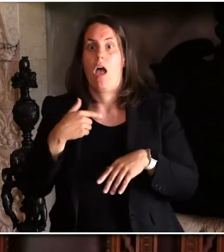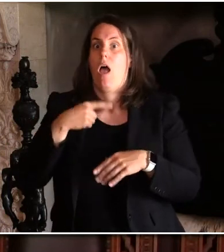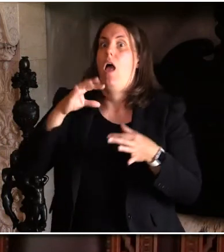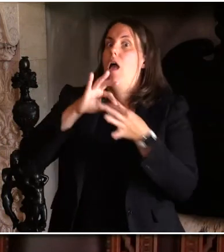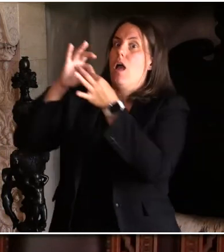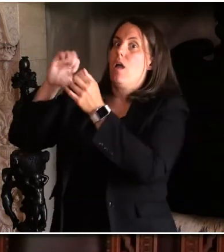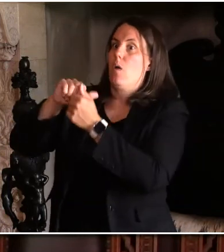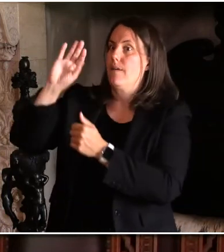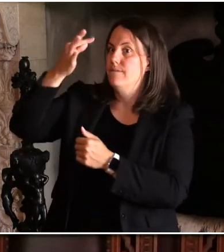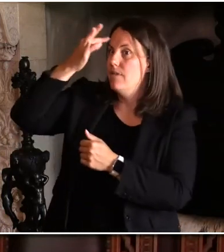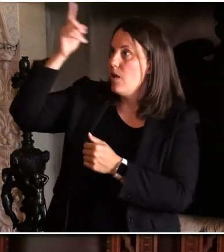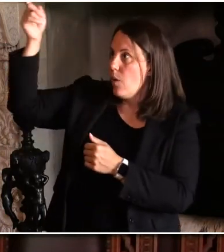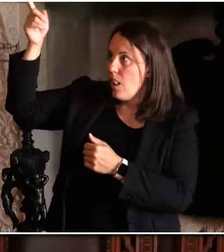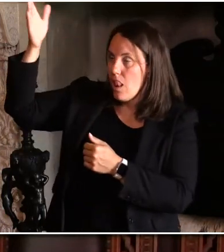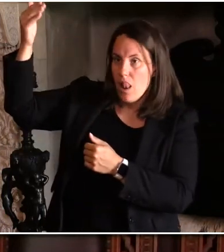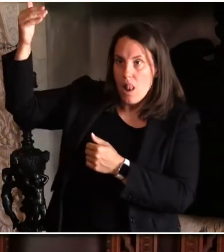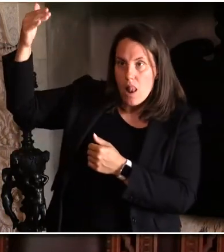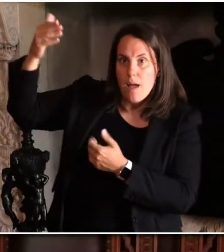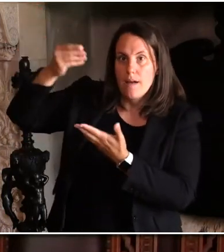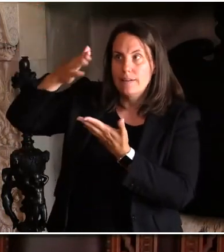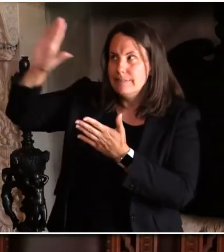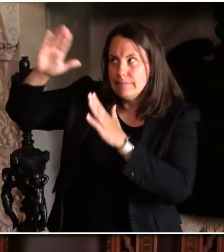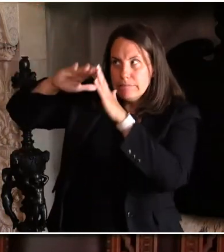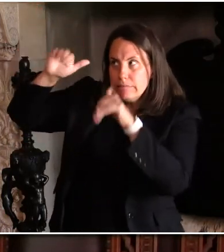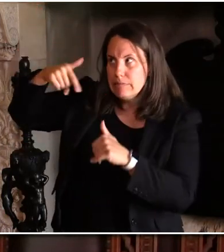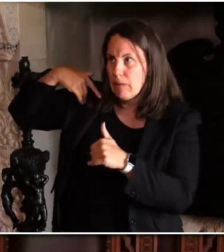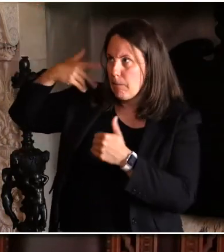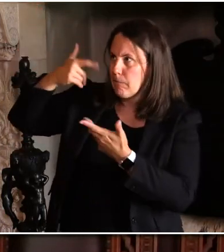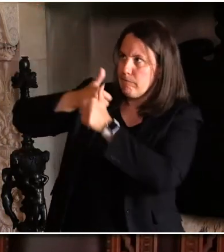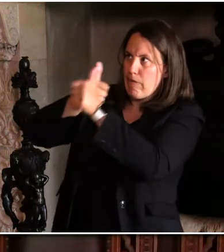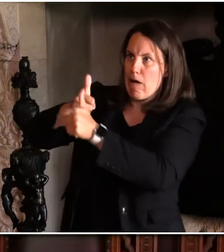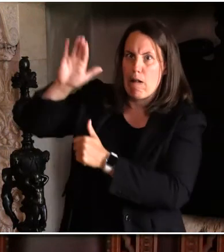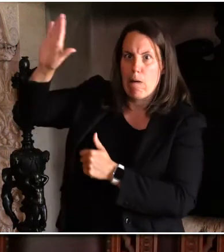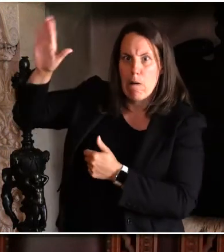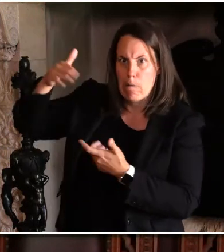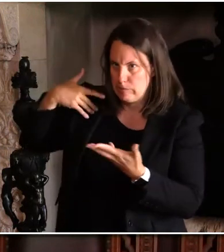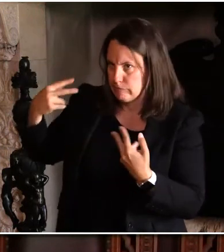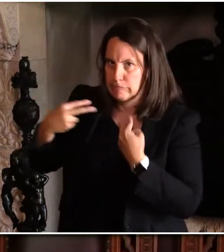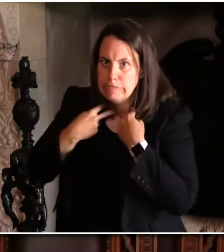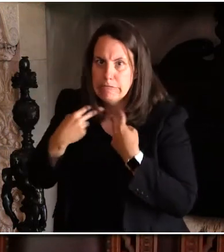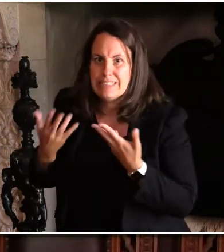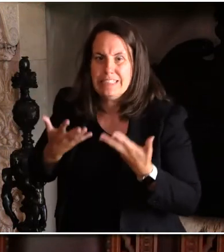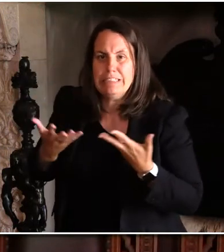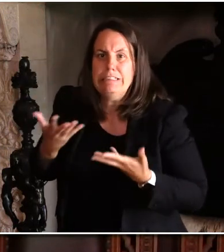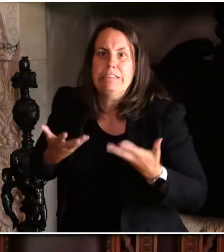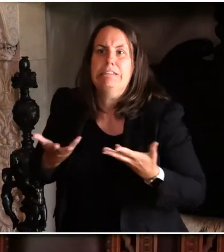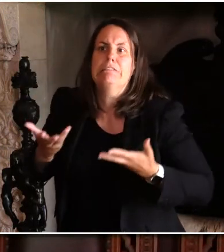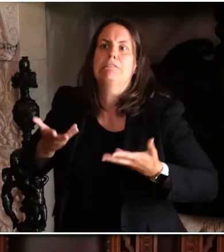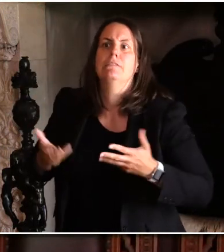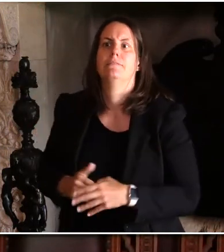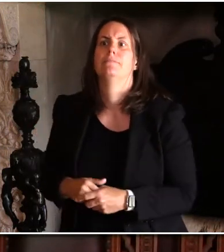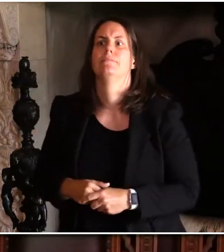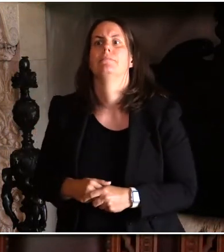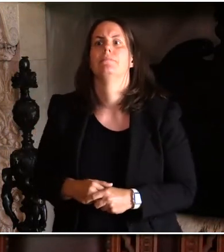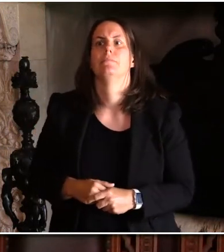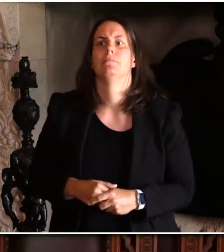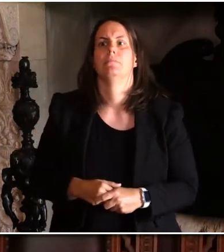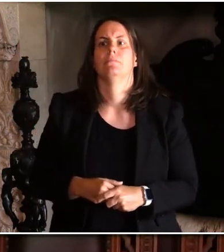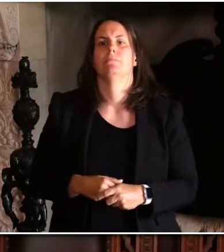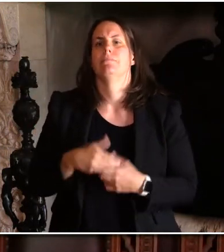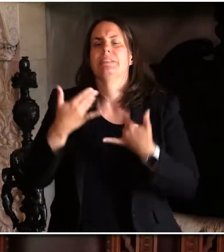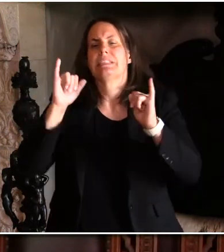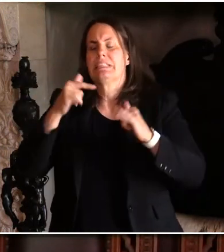a necessarily a bona fide answer, but we continue to look at all alternatives to get money directly